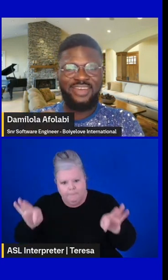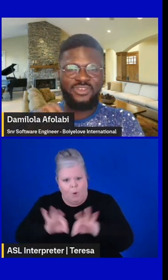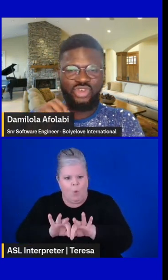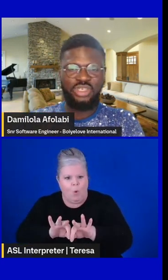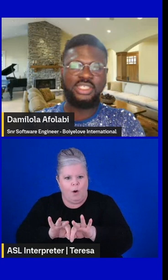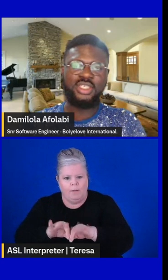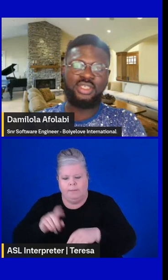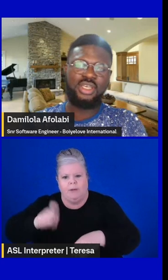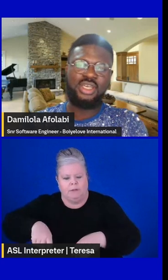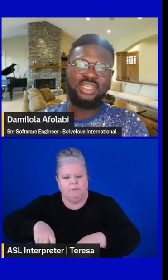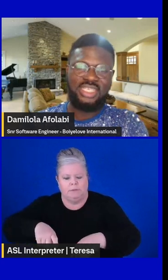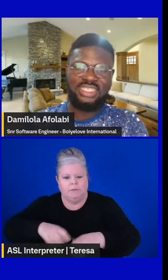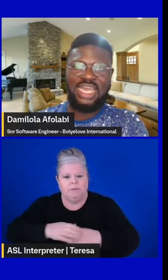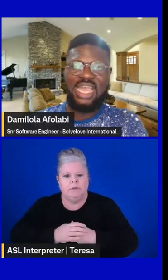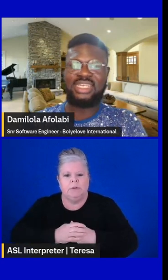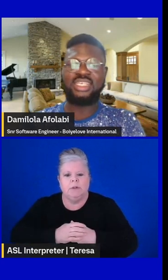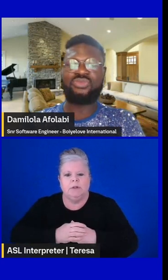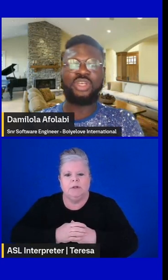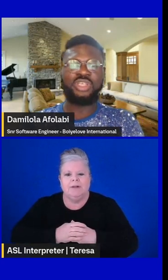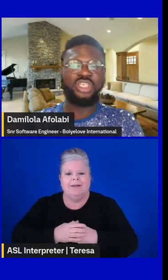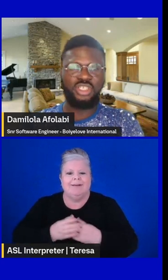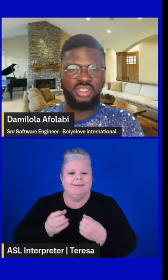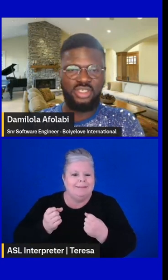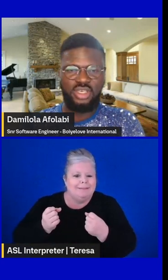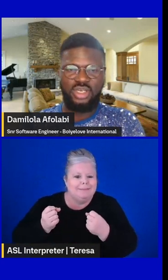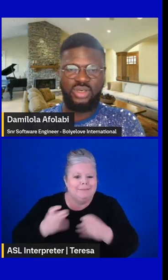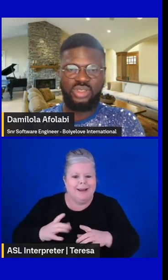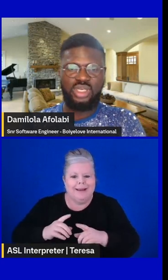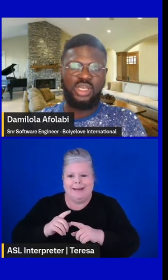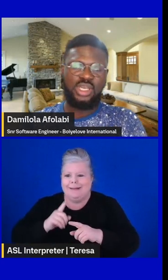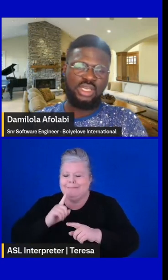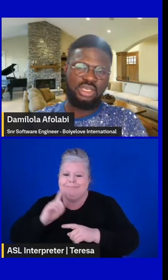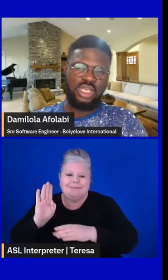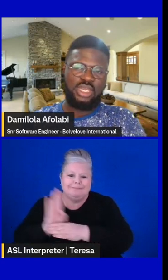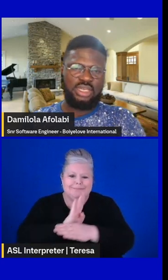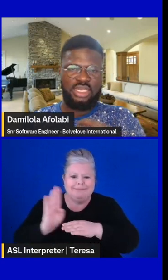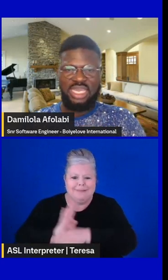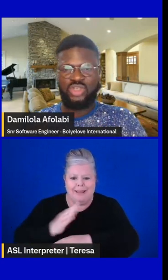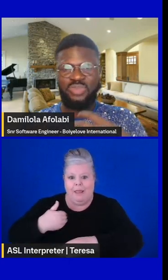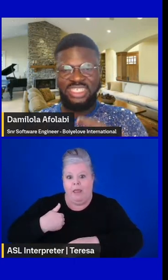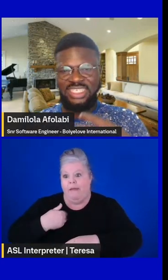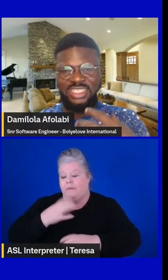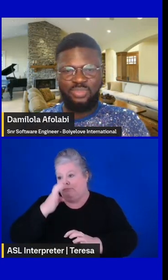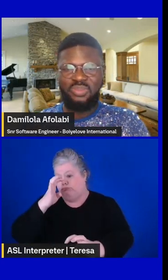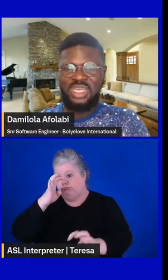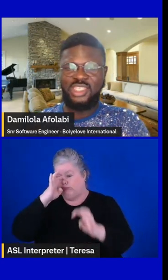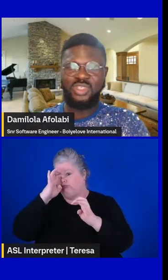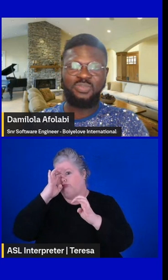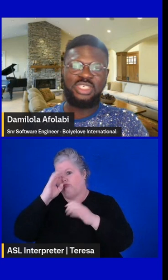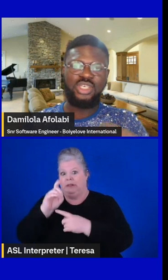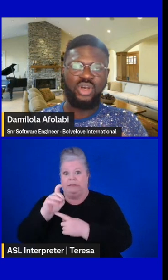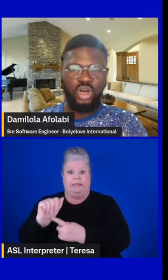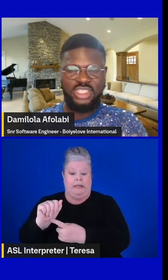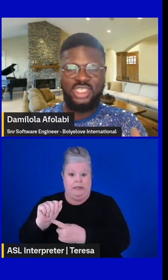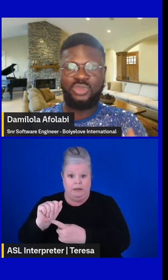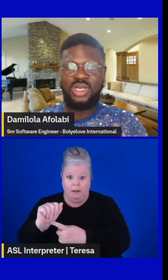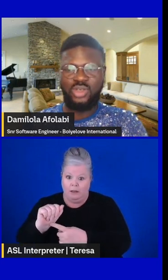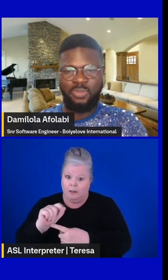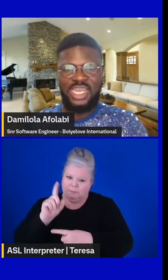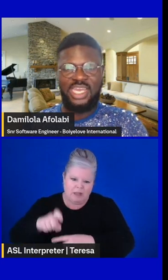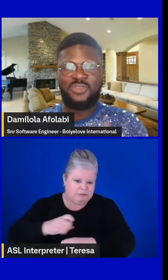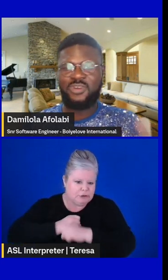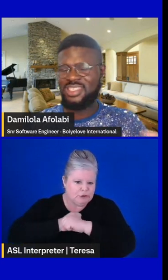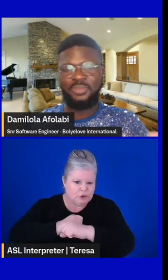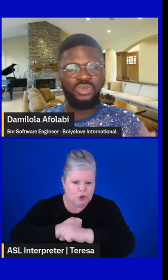industries have strict data handling regulations. And Kubernetes deployment must be auditable